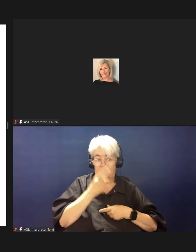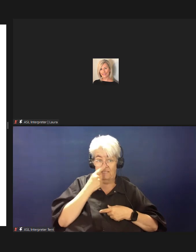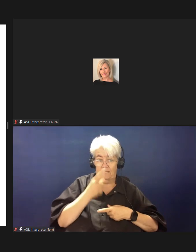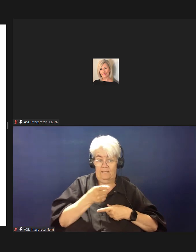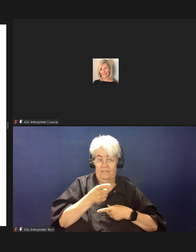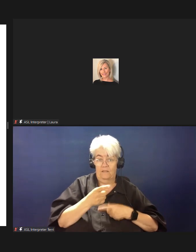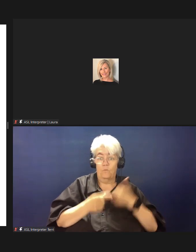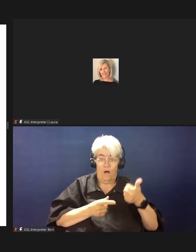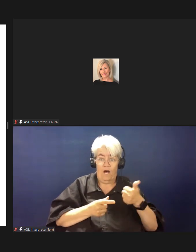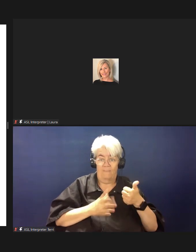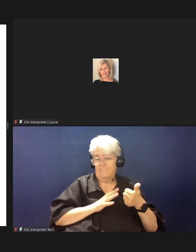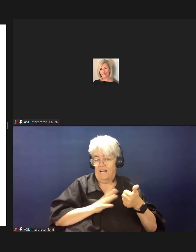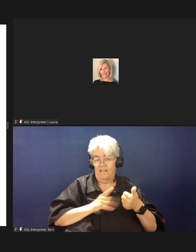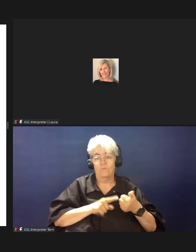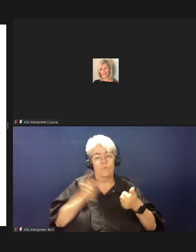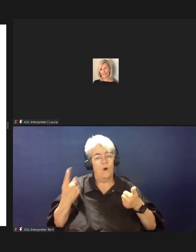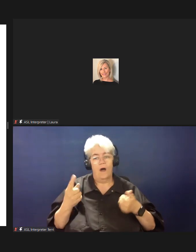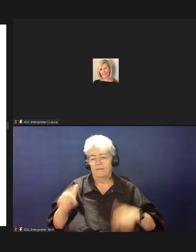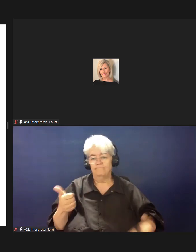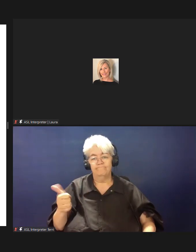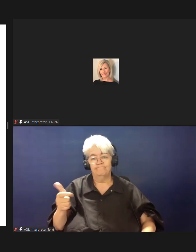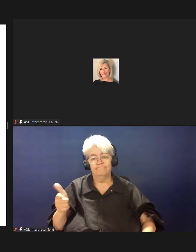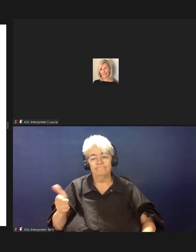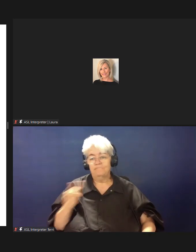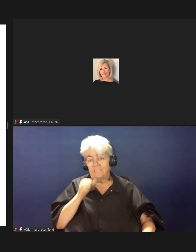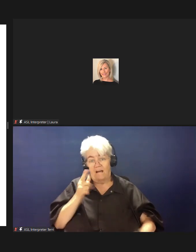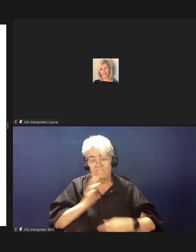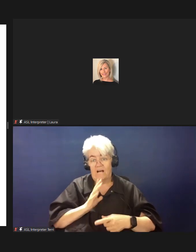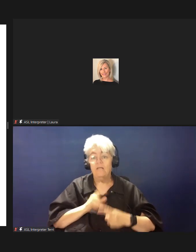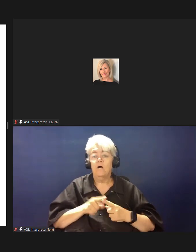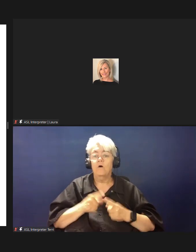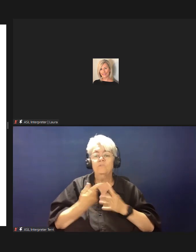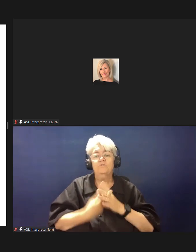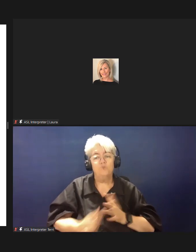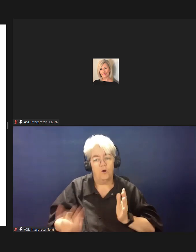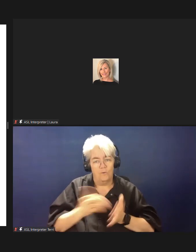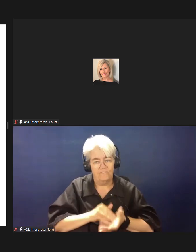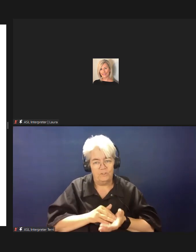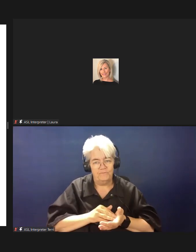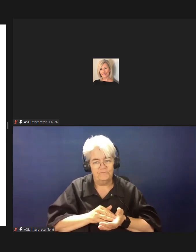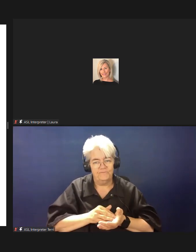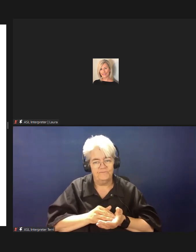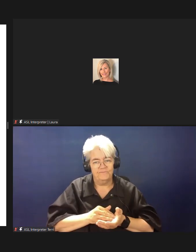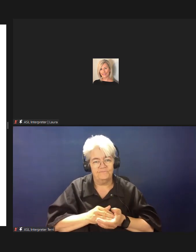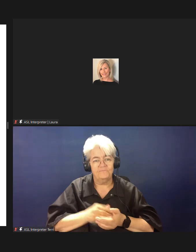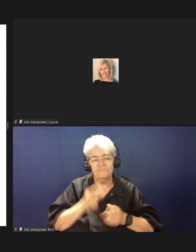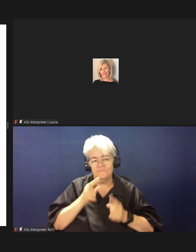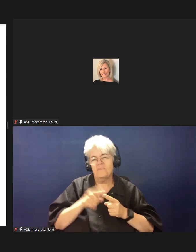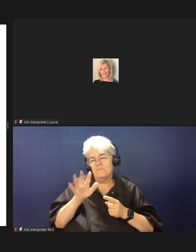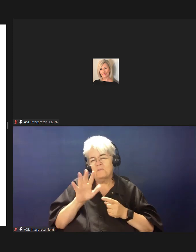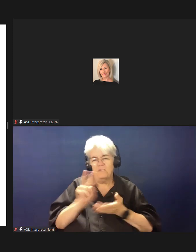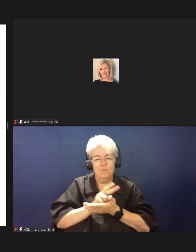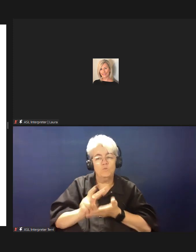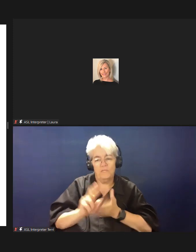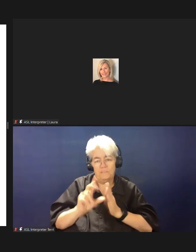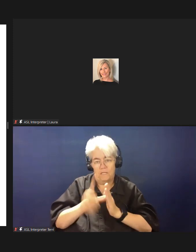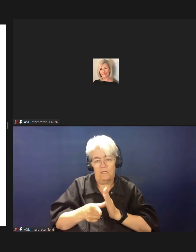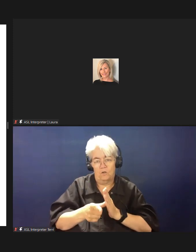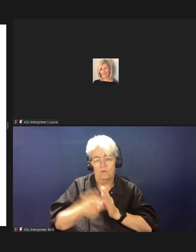right, then a second screening is going to be done approximately 2 weeks